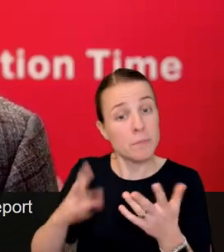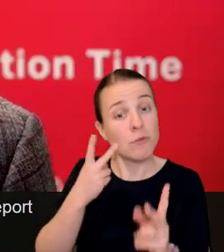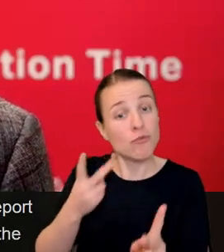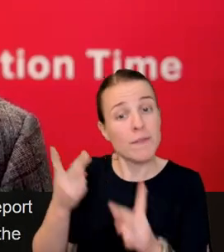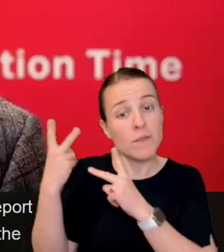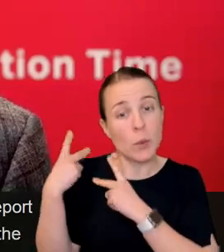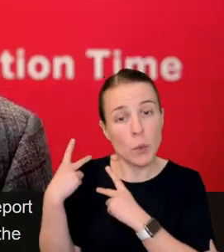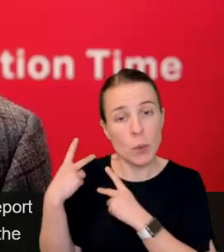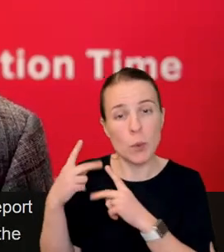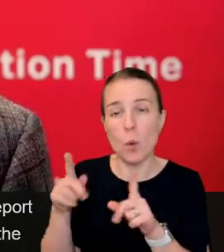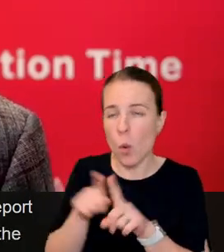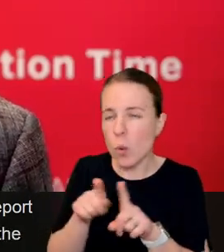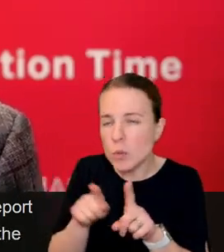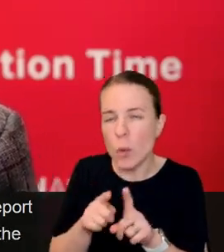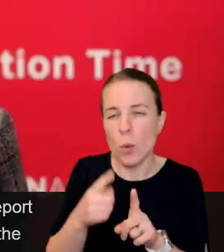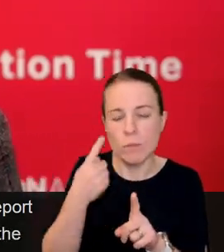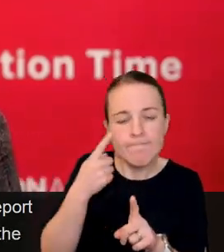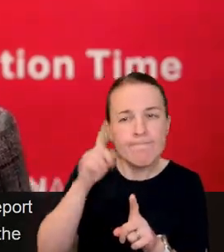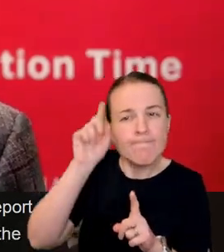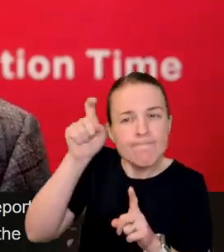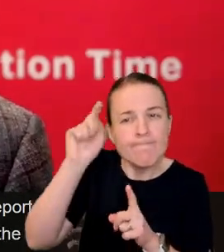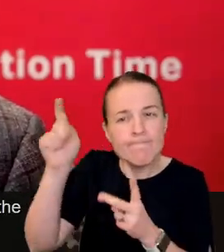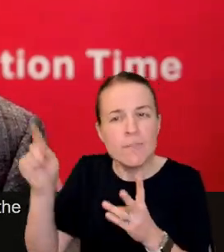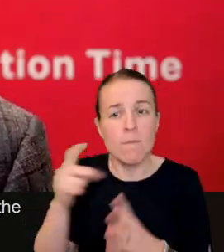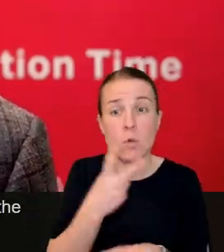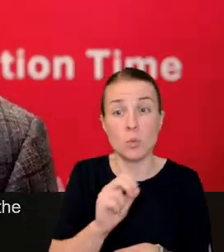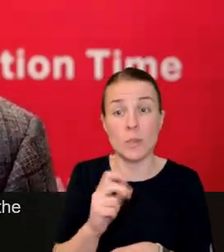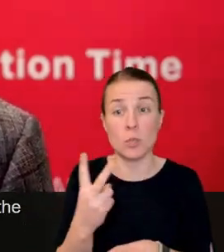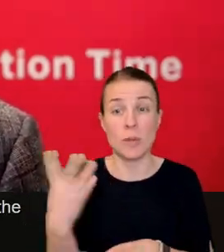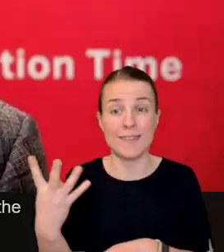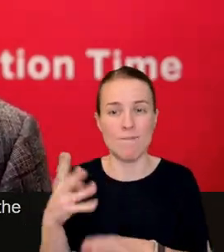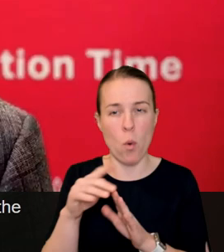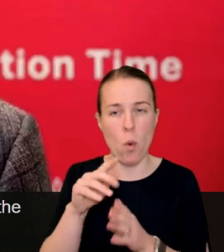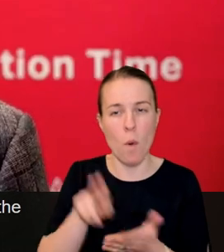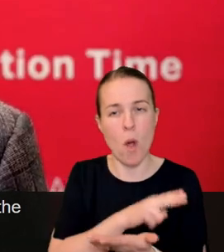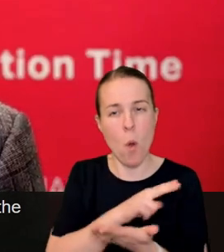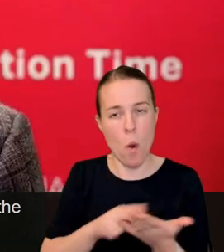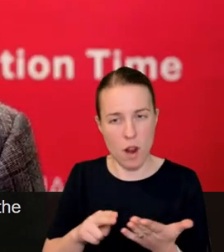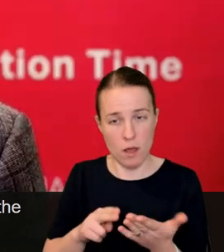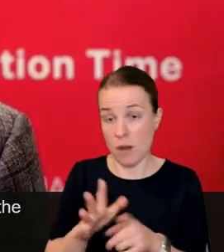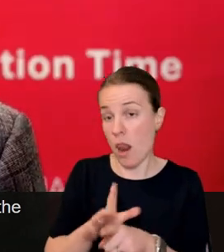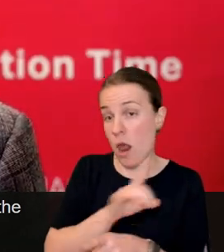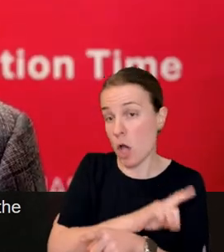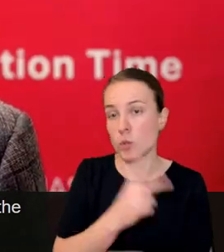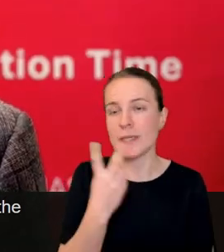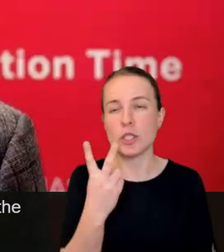2024 polls. Last week, we made 2 amendments to the Mayor's